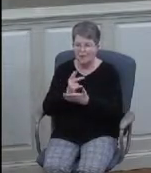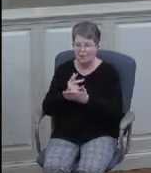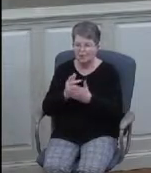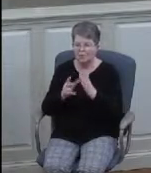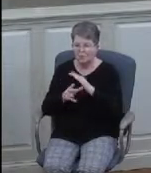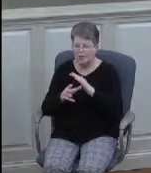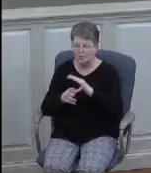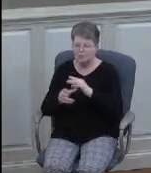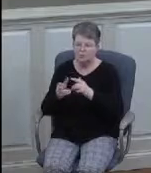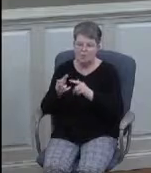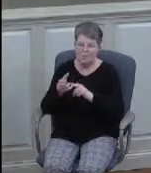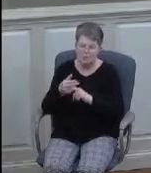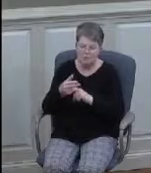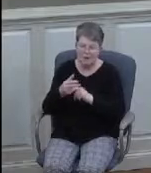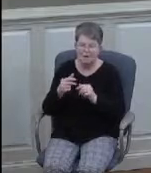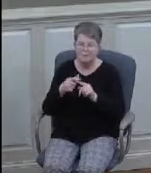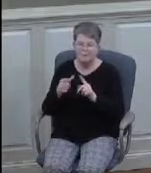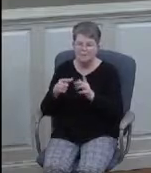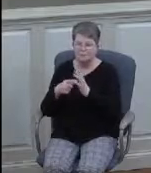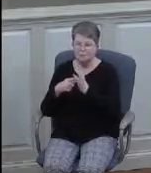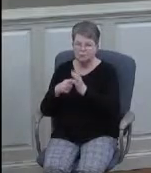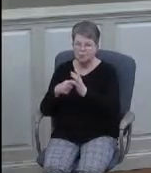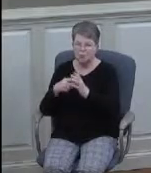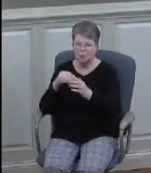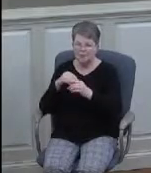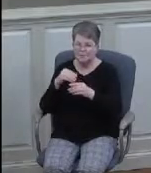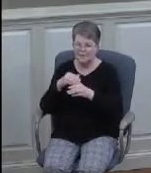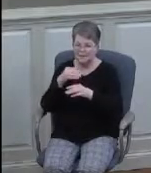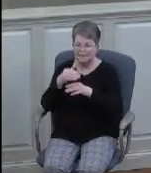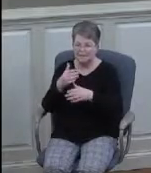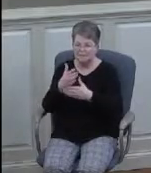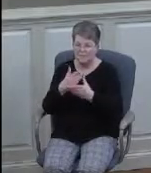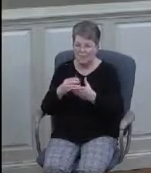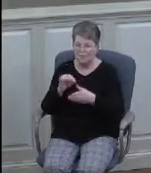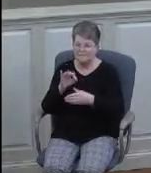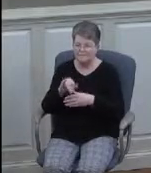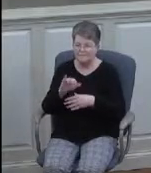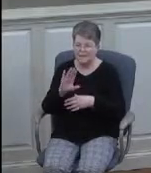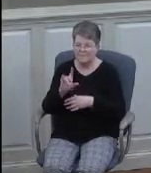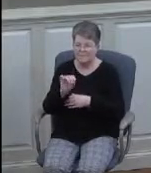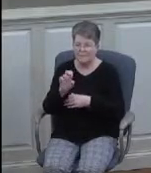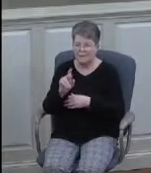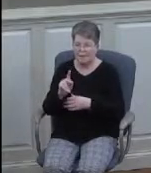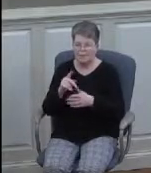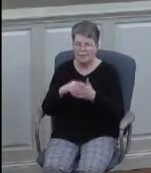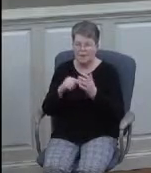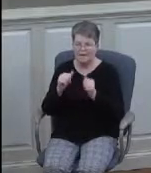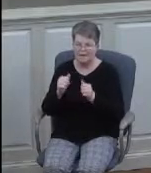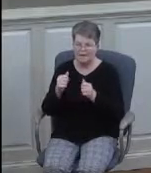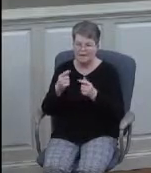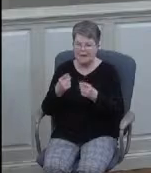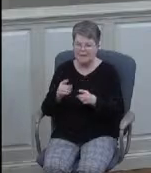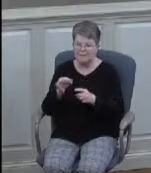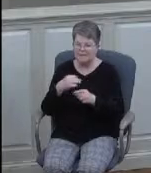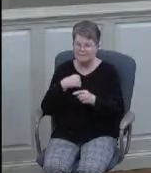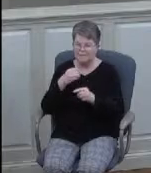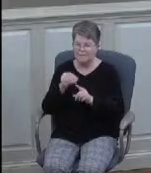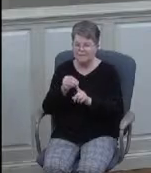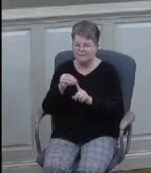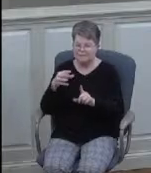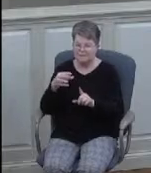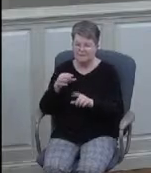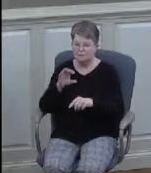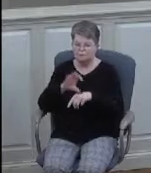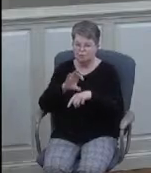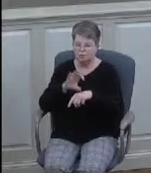and so forth. But to show you in the next part of that block, what could happen if we extended Church Street one more